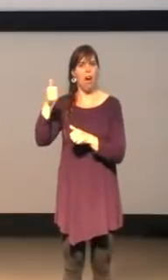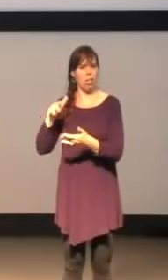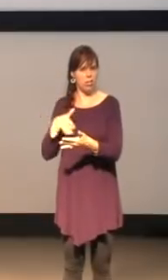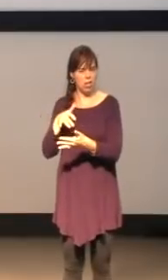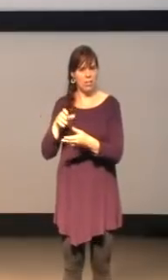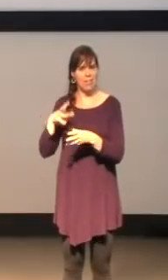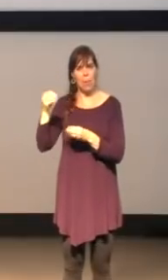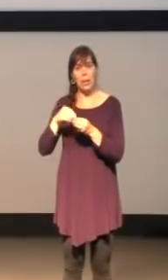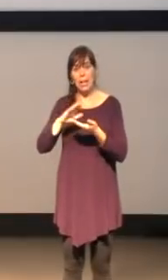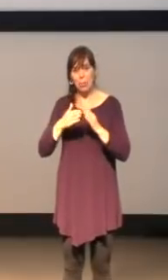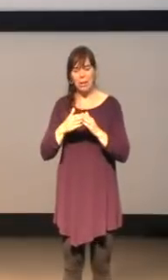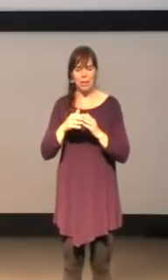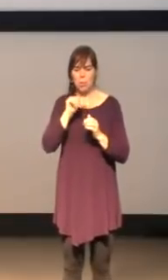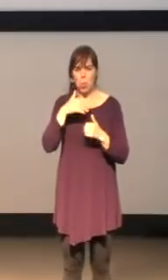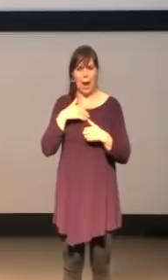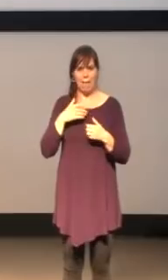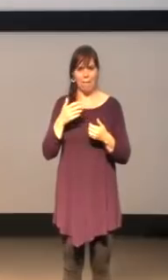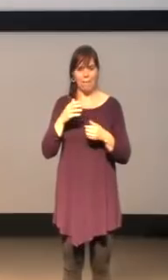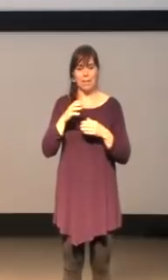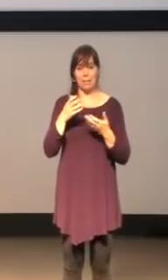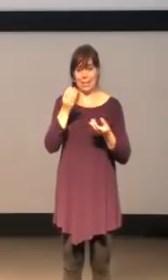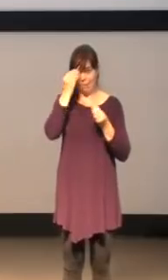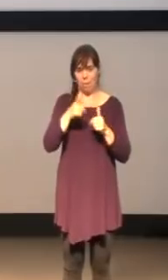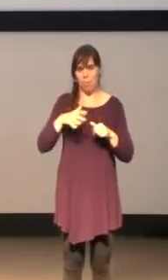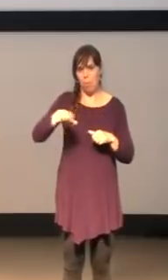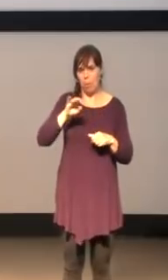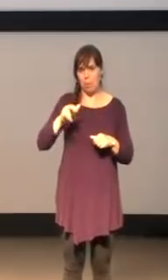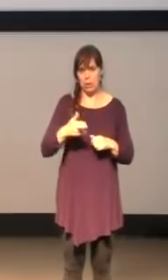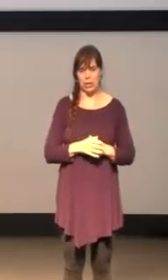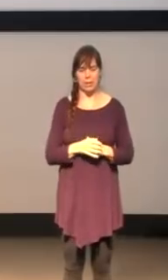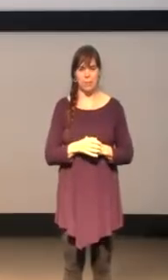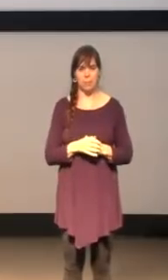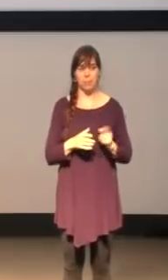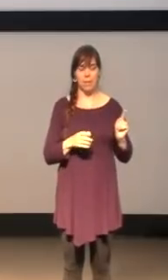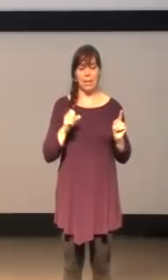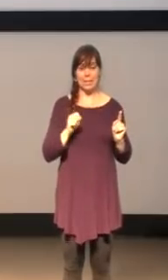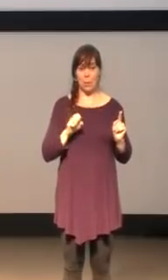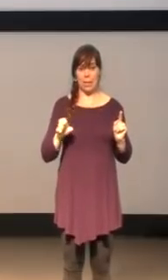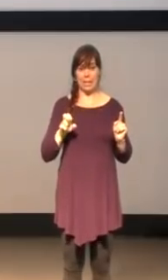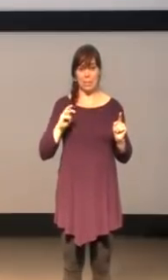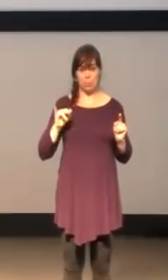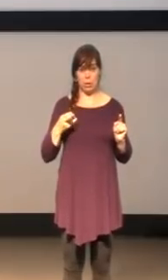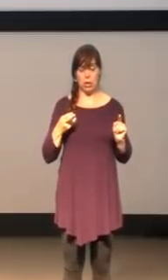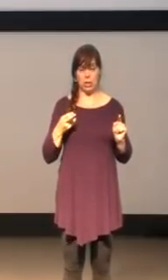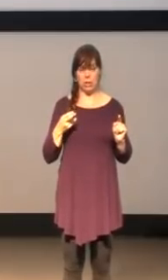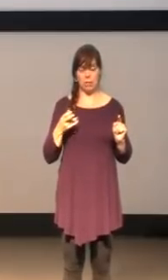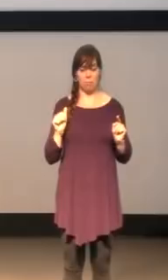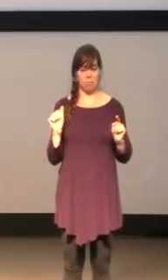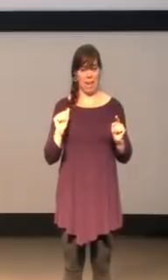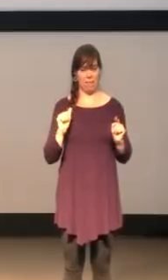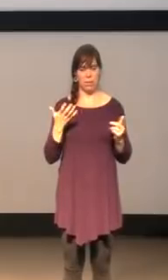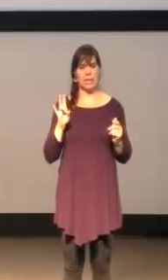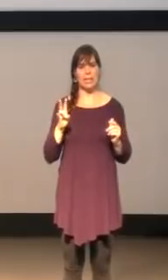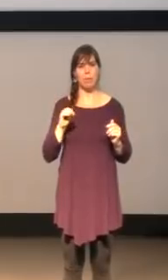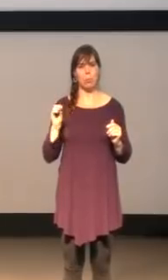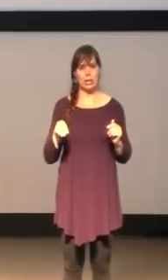among the communities, although we don't have data from Michigan. Yeah, and the Southeastern Michigan average was